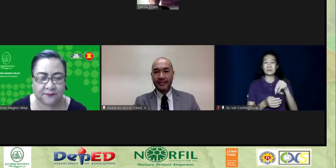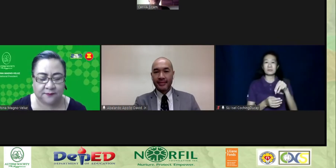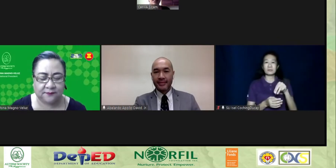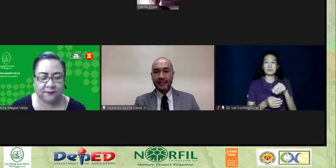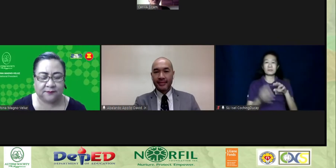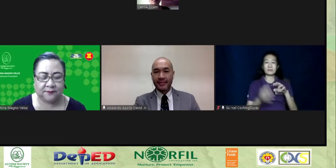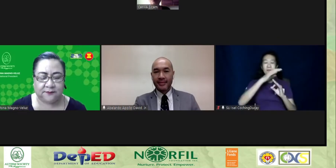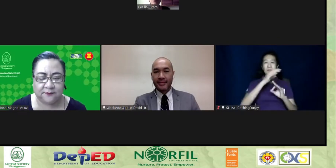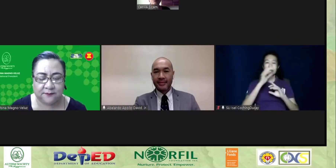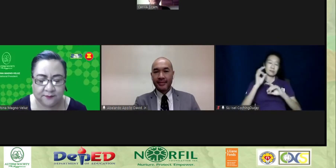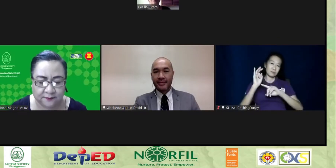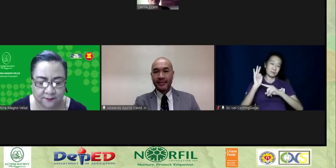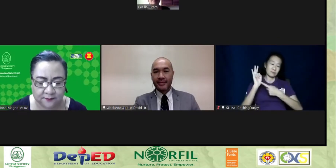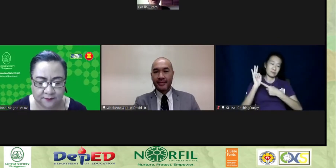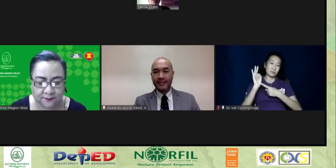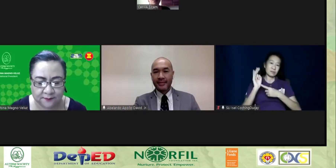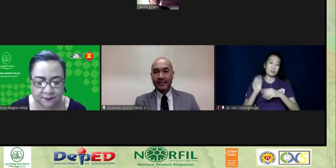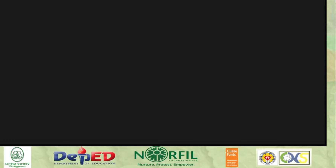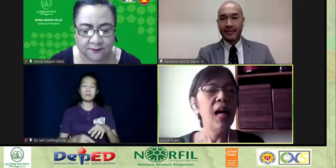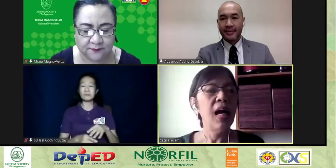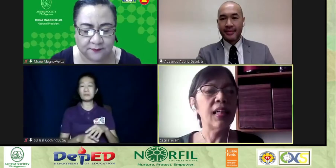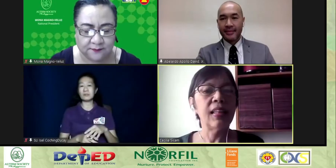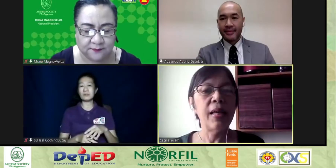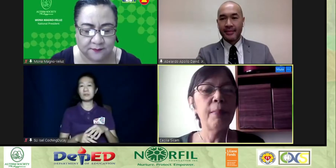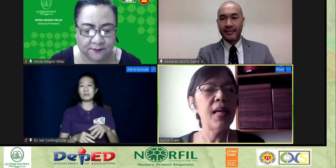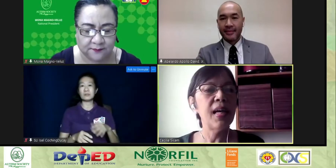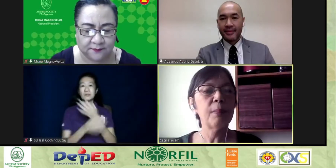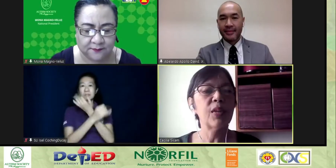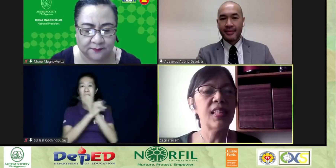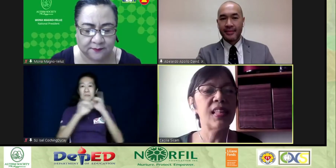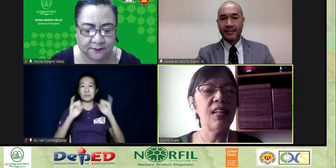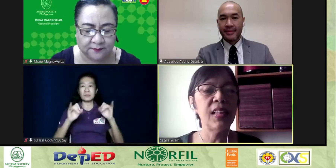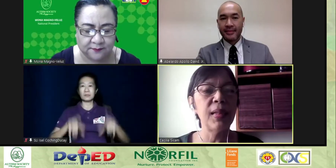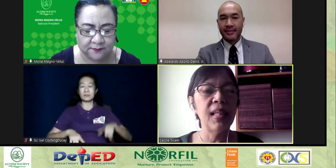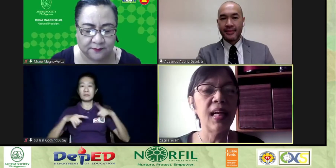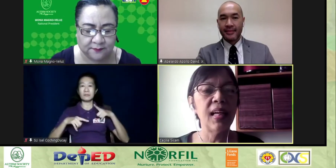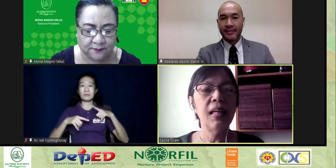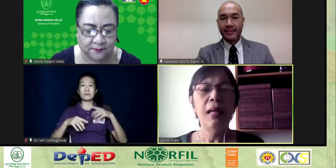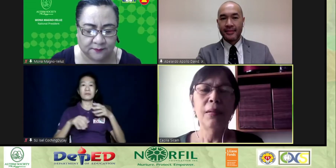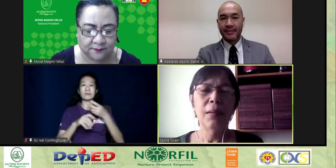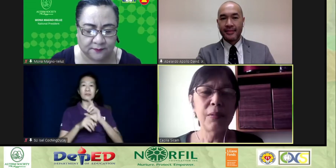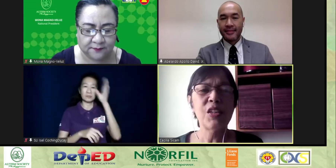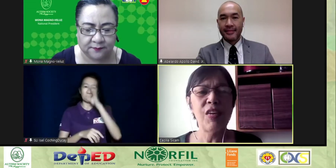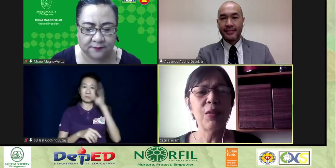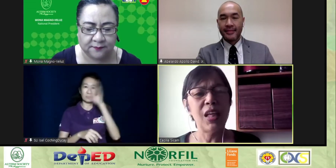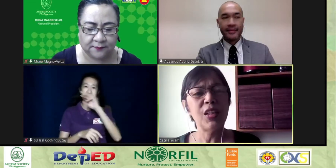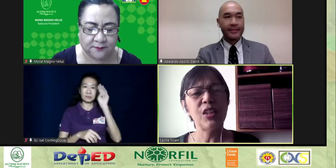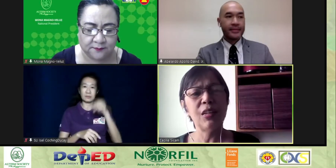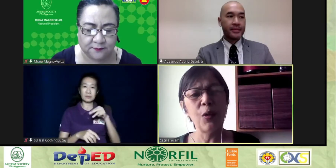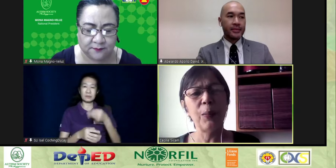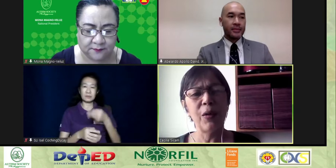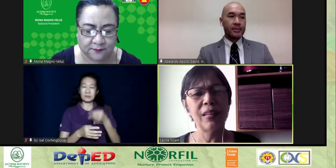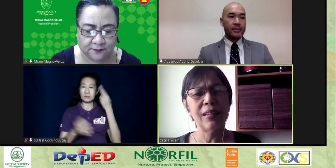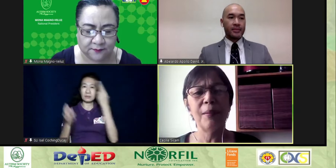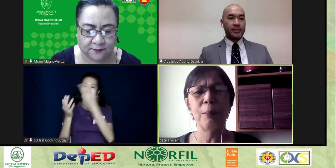Center, Manila, Cebu, and Davao, Academia Progressiva de Manila, the REACH Foundation,